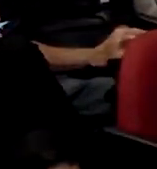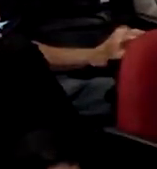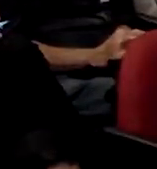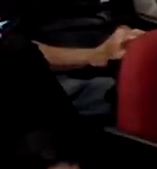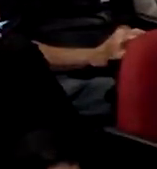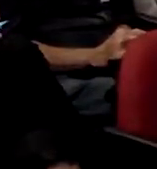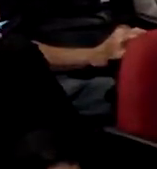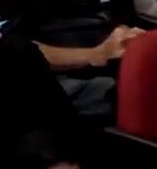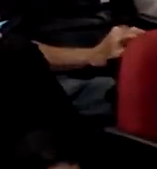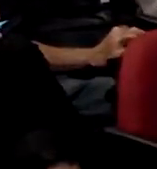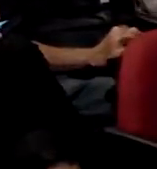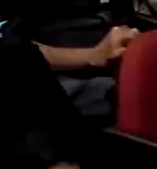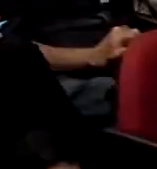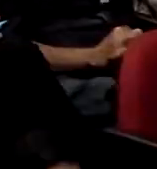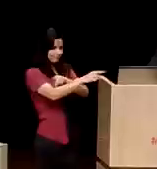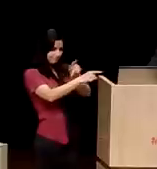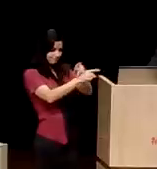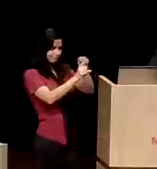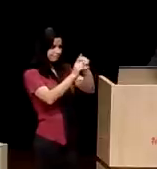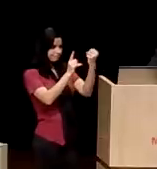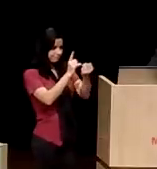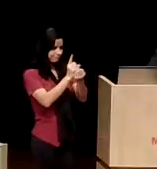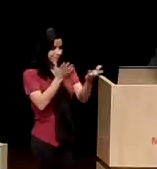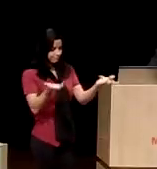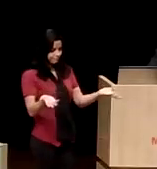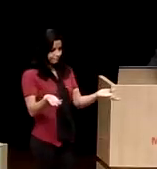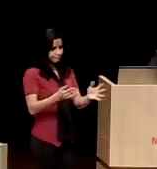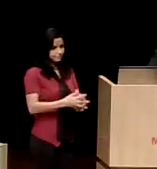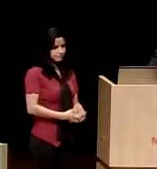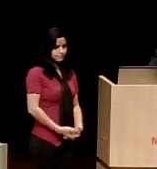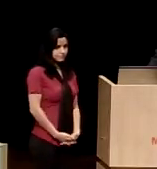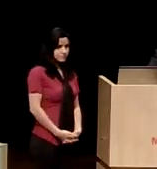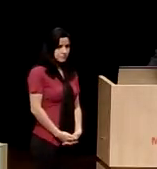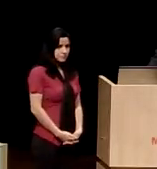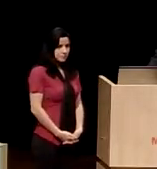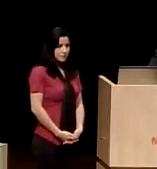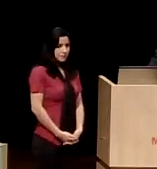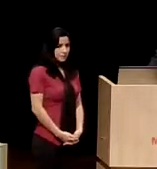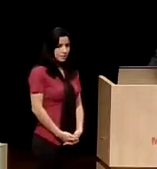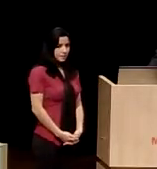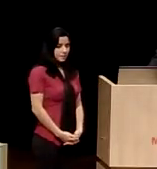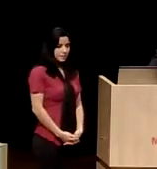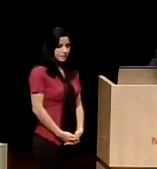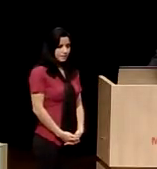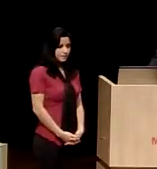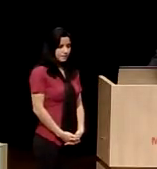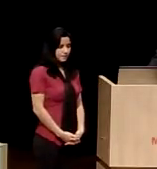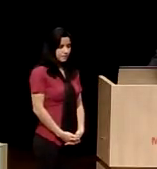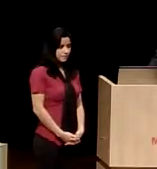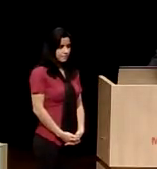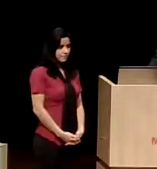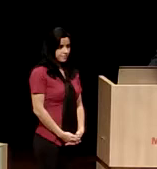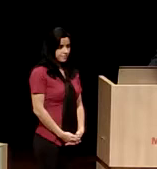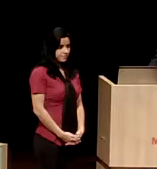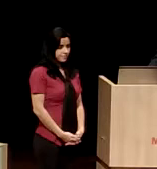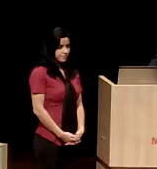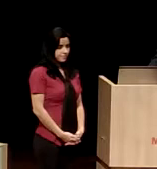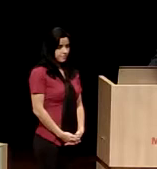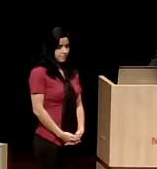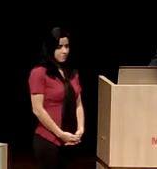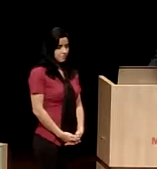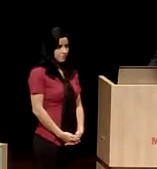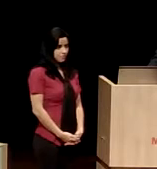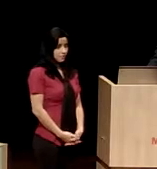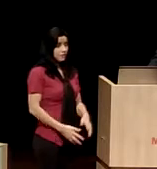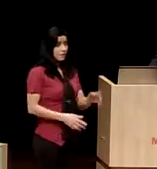pedagogia social. The most significant early figures of social pedagogy were philosophers.